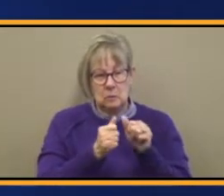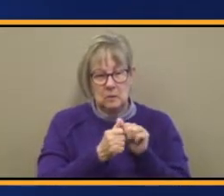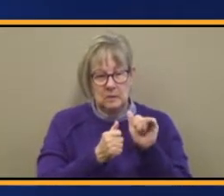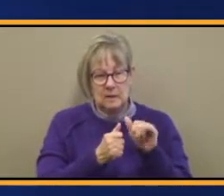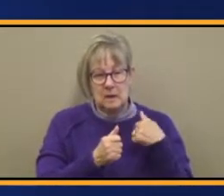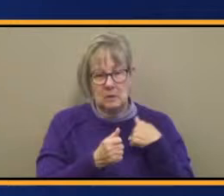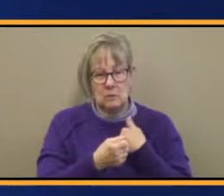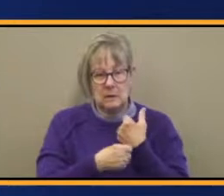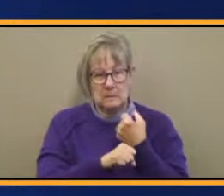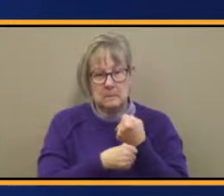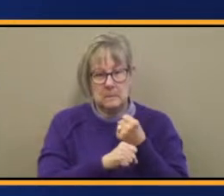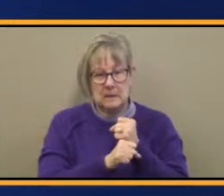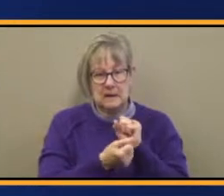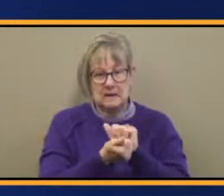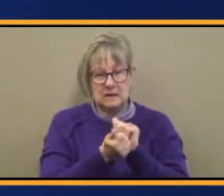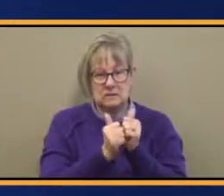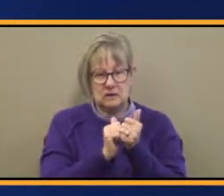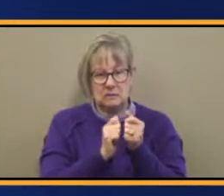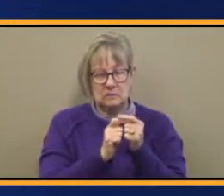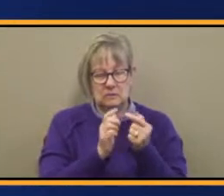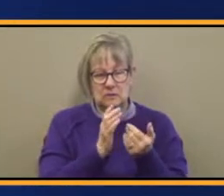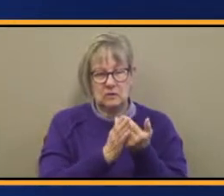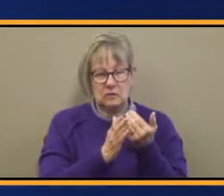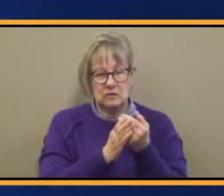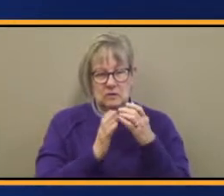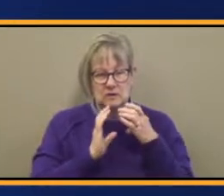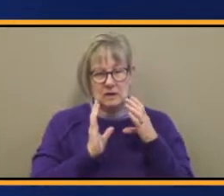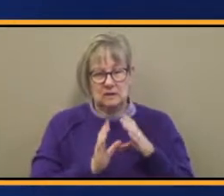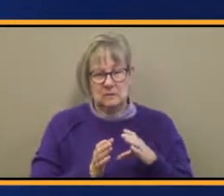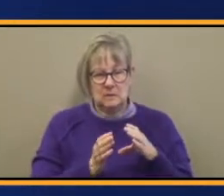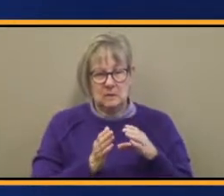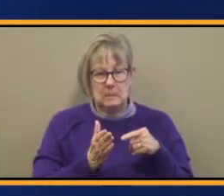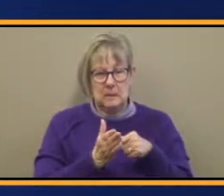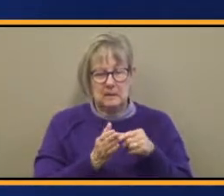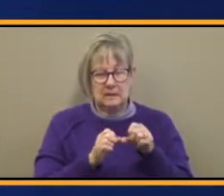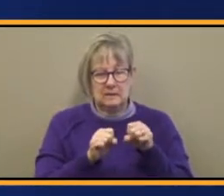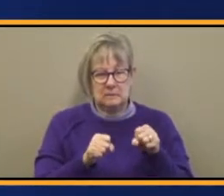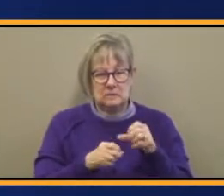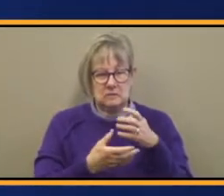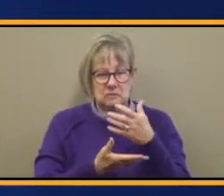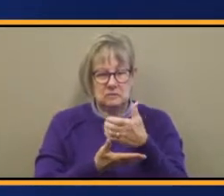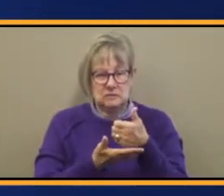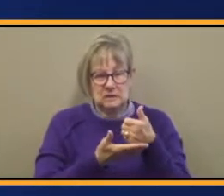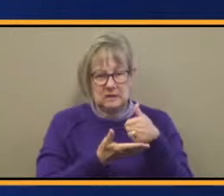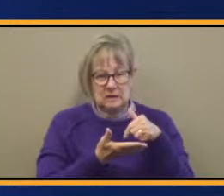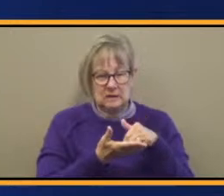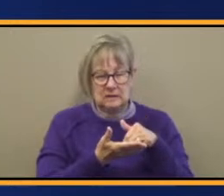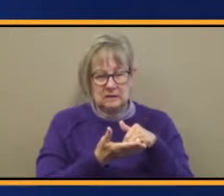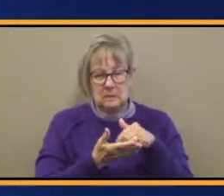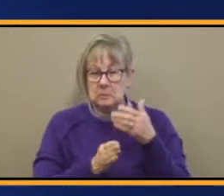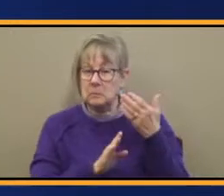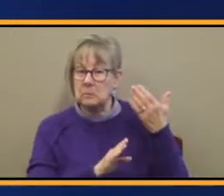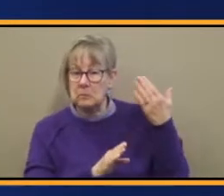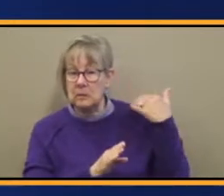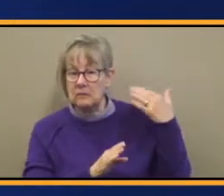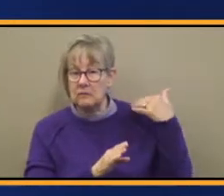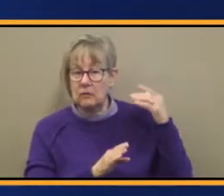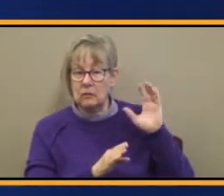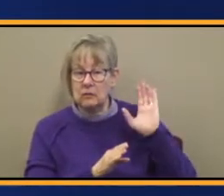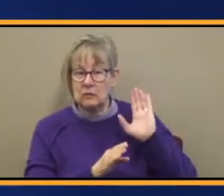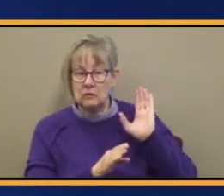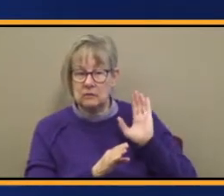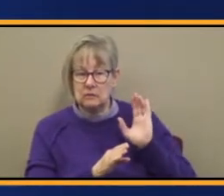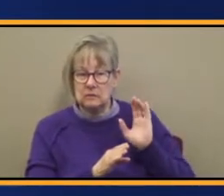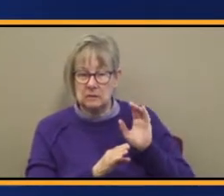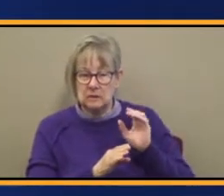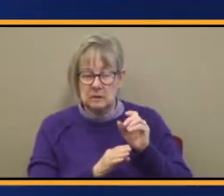made adjustments to this new customer billing system to take these interval data. These, before it used to be one monthly read.